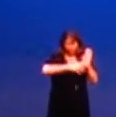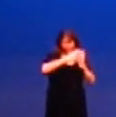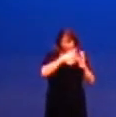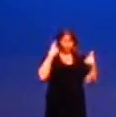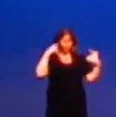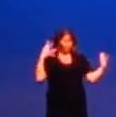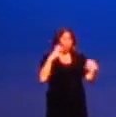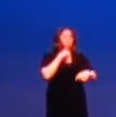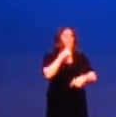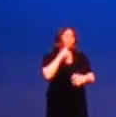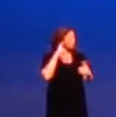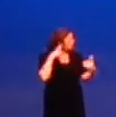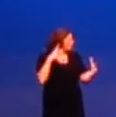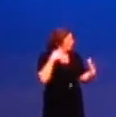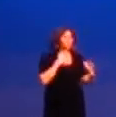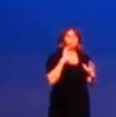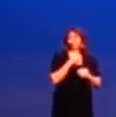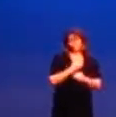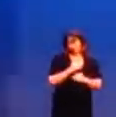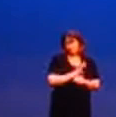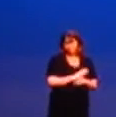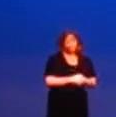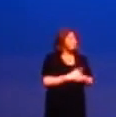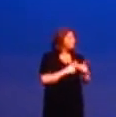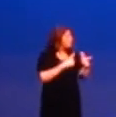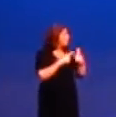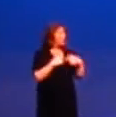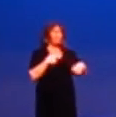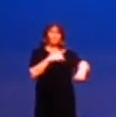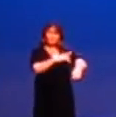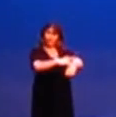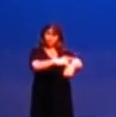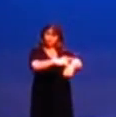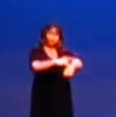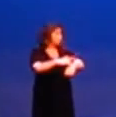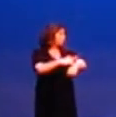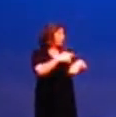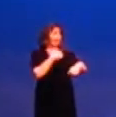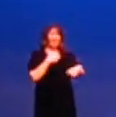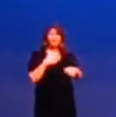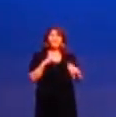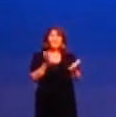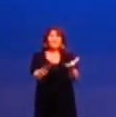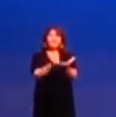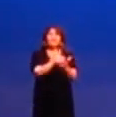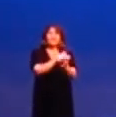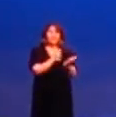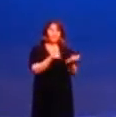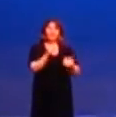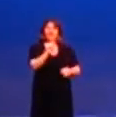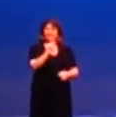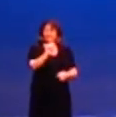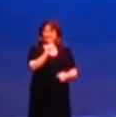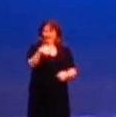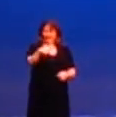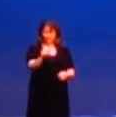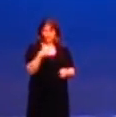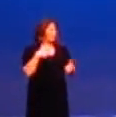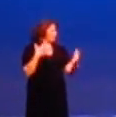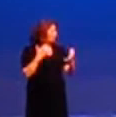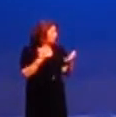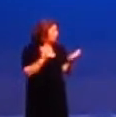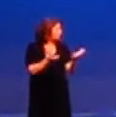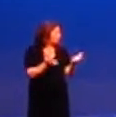Beautiful sound. And then we have touch. We have pieces of tape. We want you to rotate from one finger to the other, back